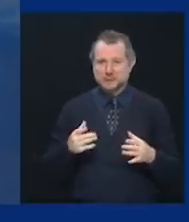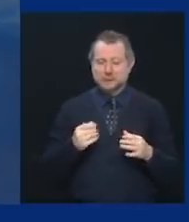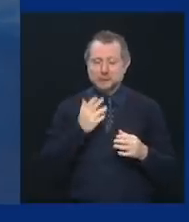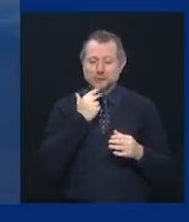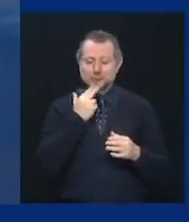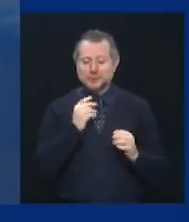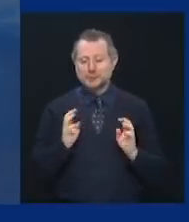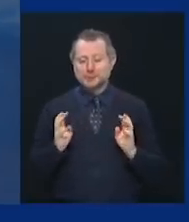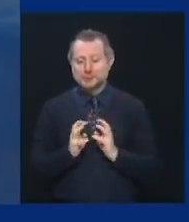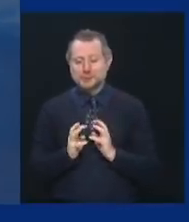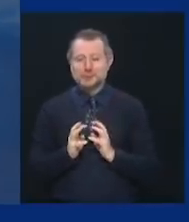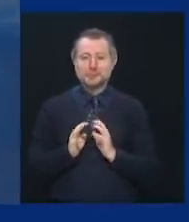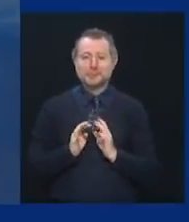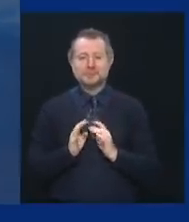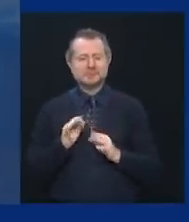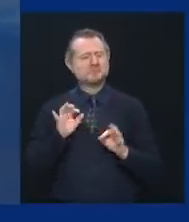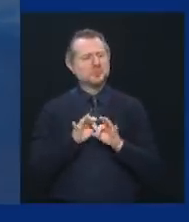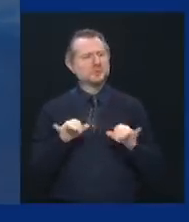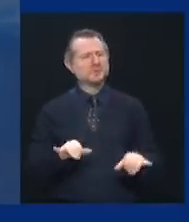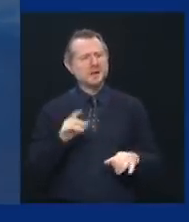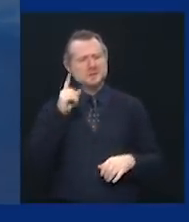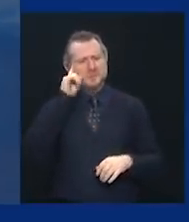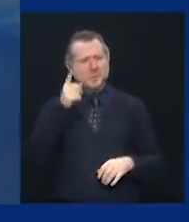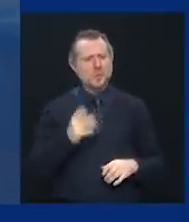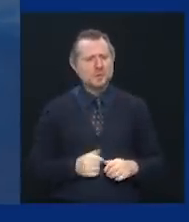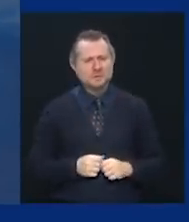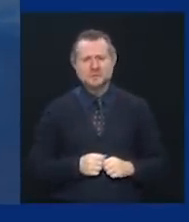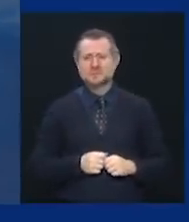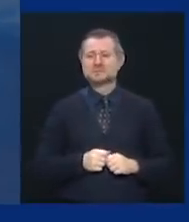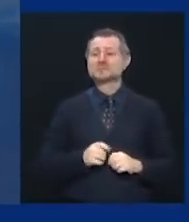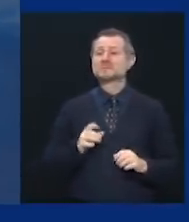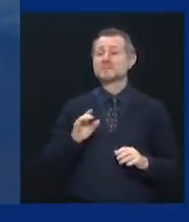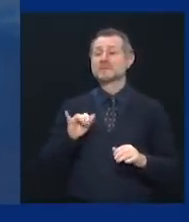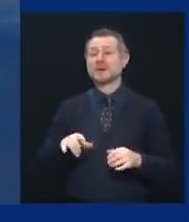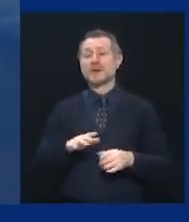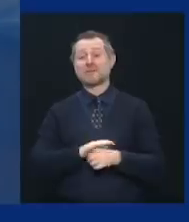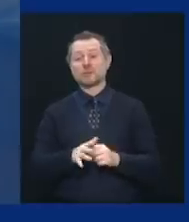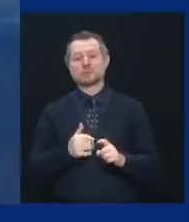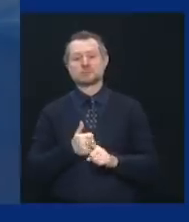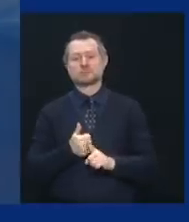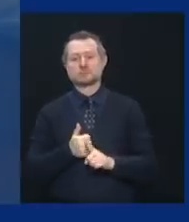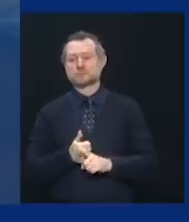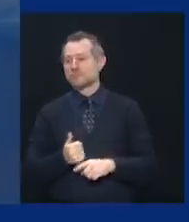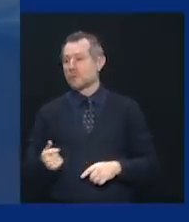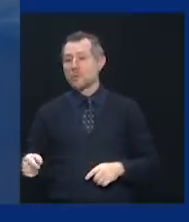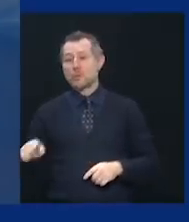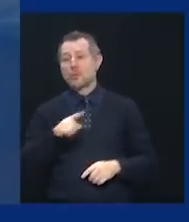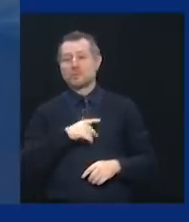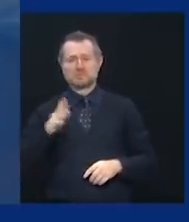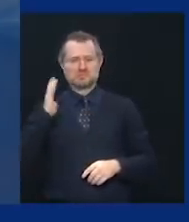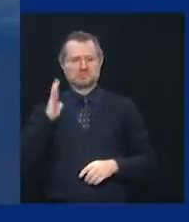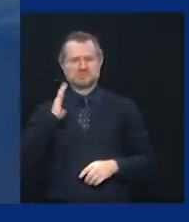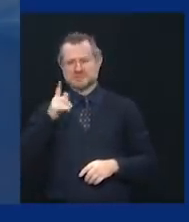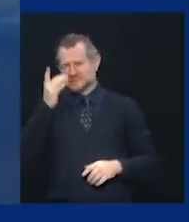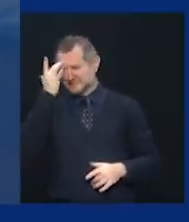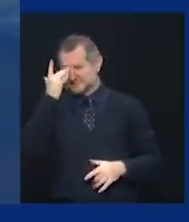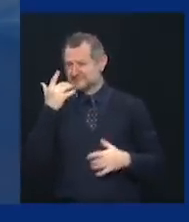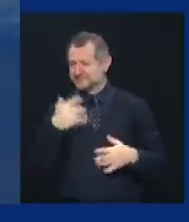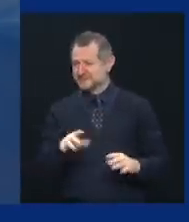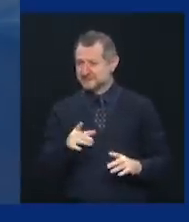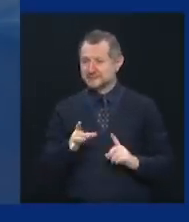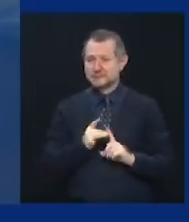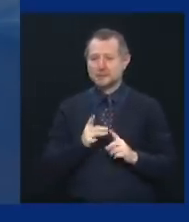smart. That is all this is. It is a virus. You've all had someone in the house with a virus. You know how the virus